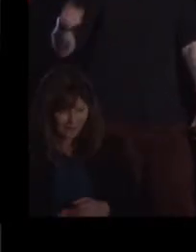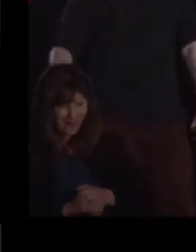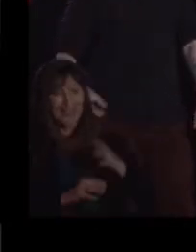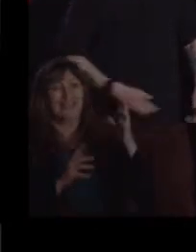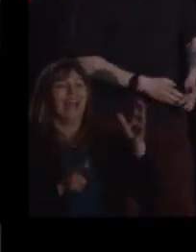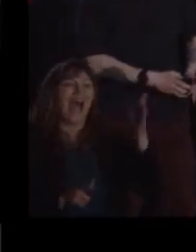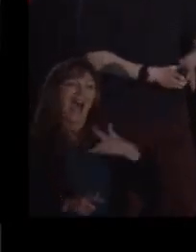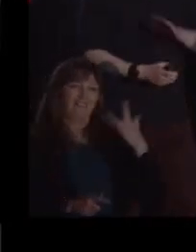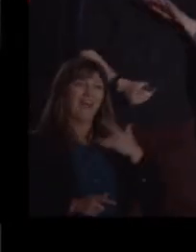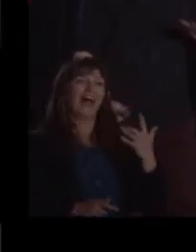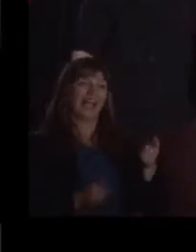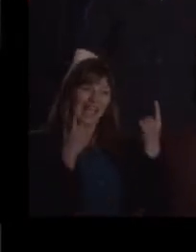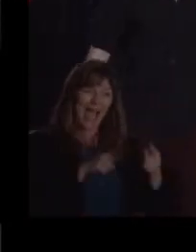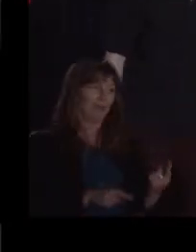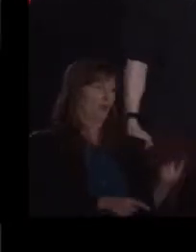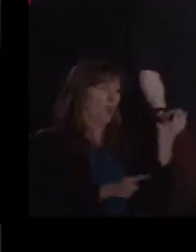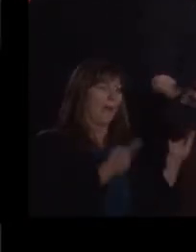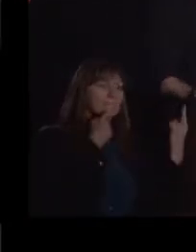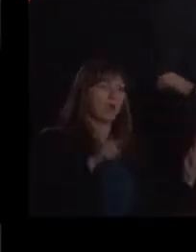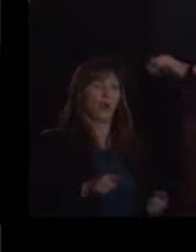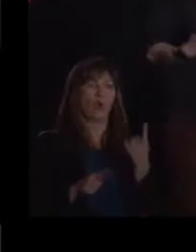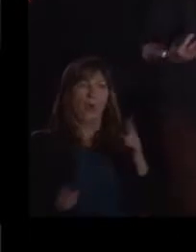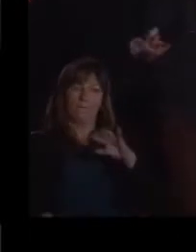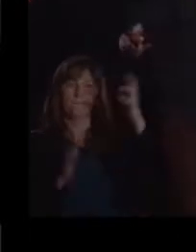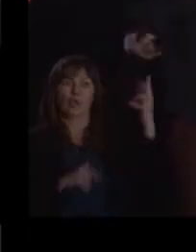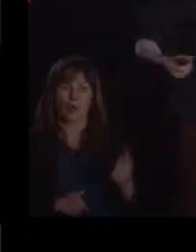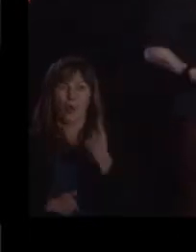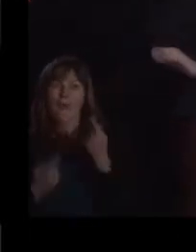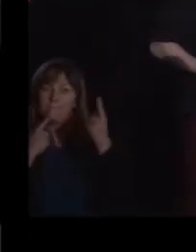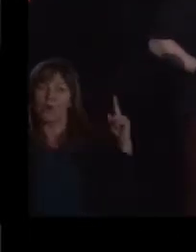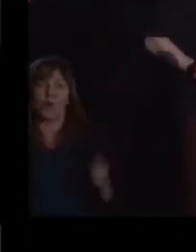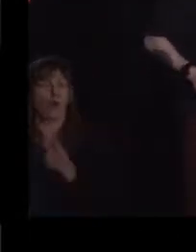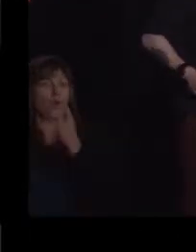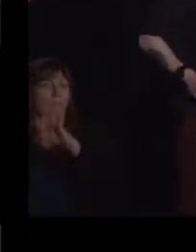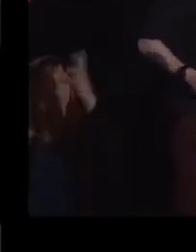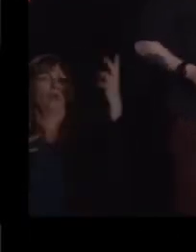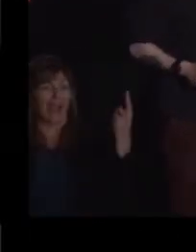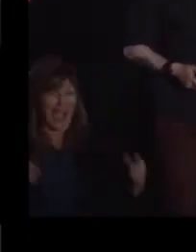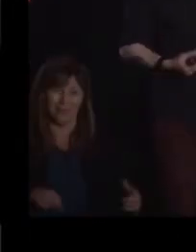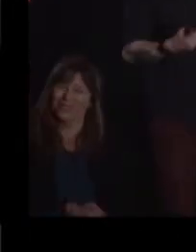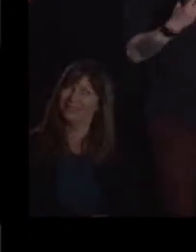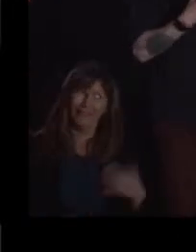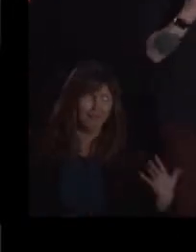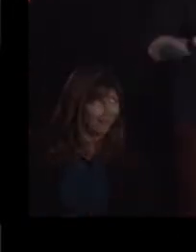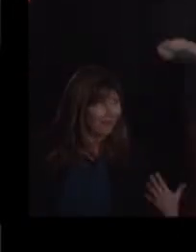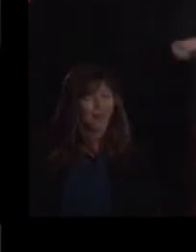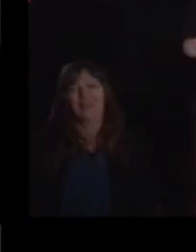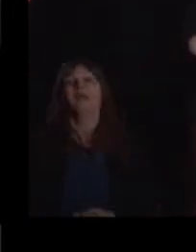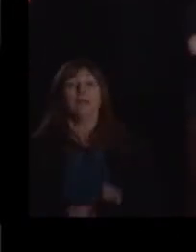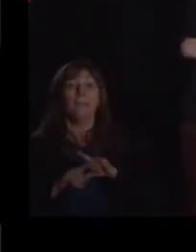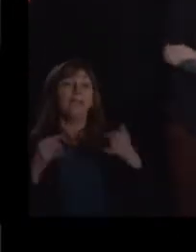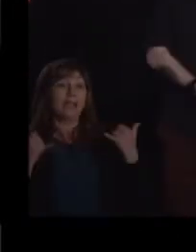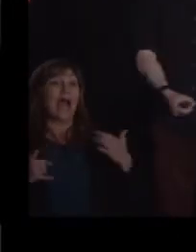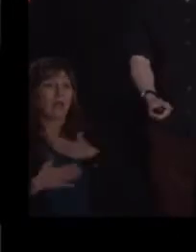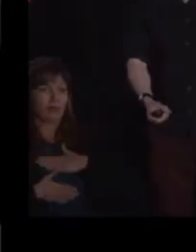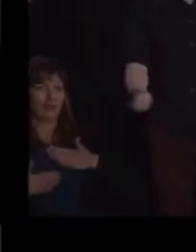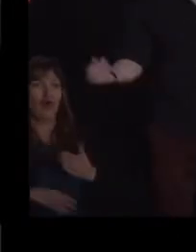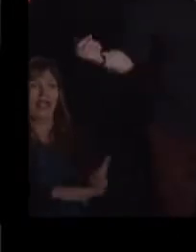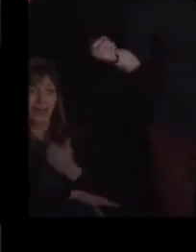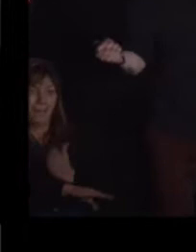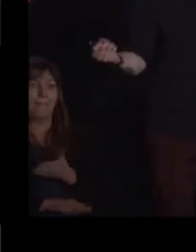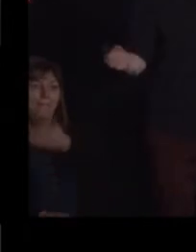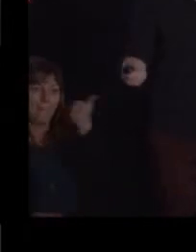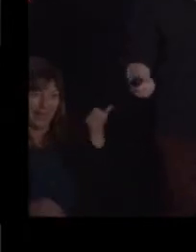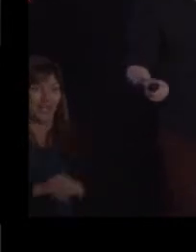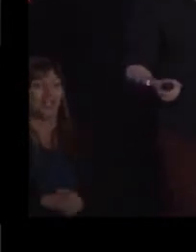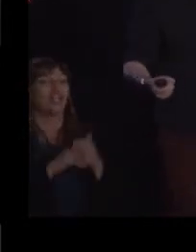Every other one, man, all the time. Just, but what, you know, I'd actually quite like, I'd really enjoy to do it more. And then thought,